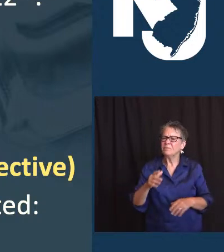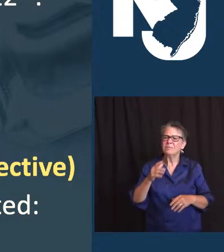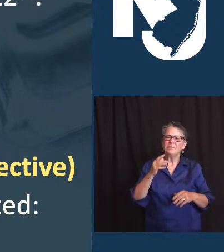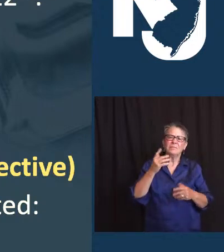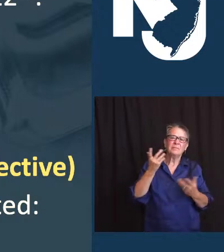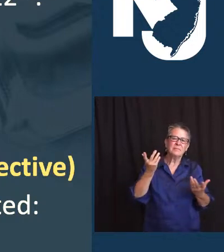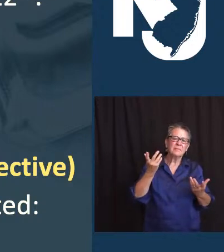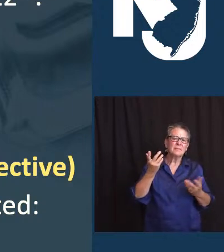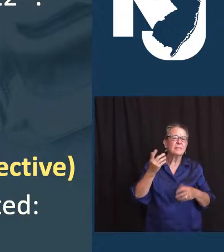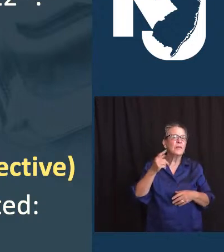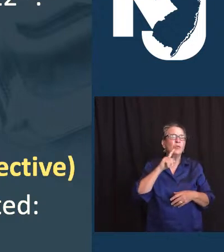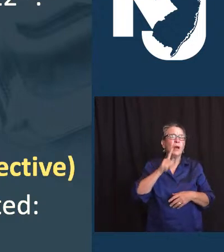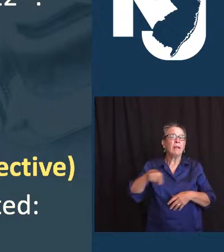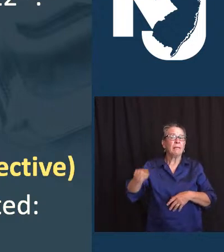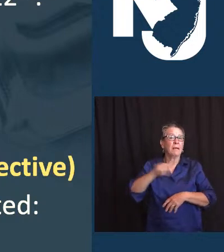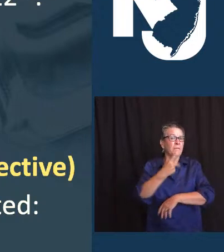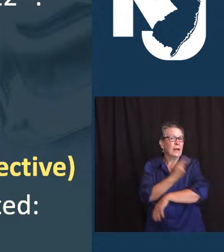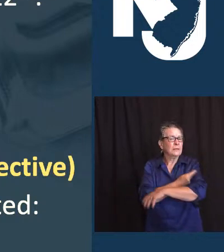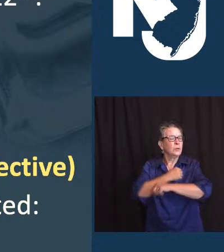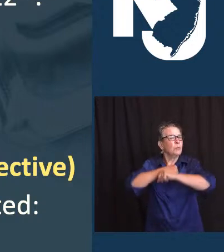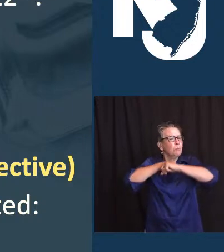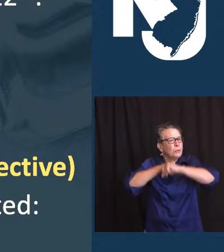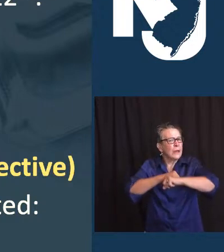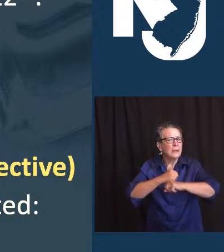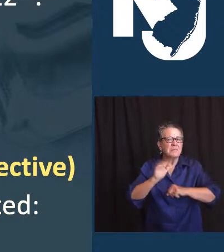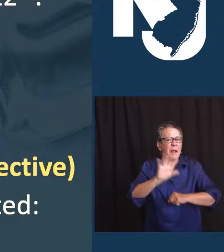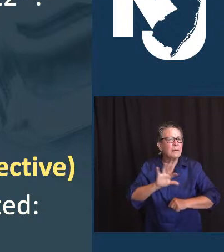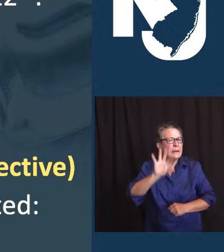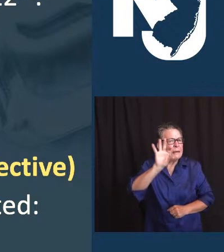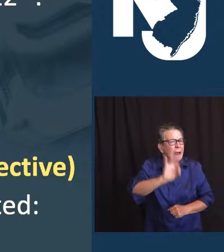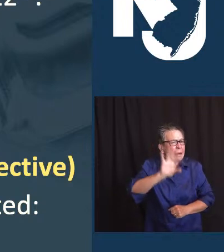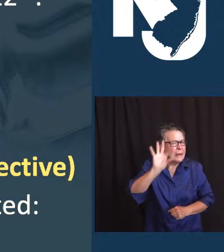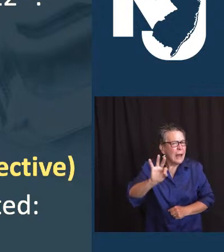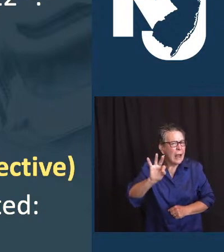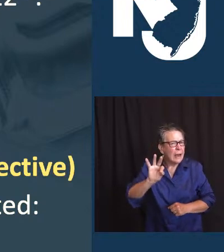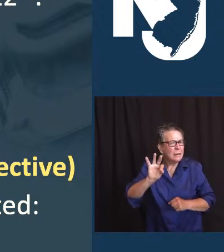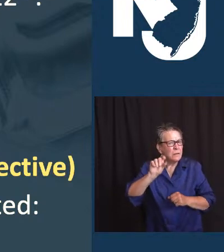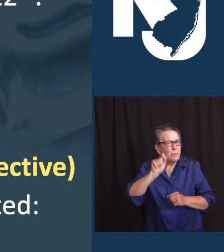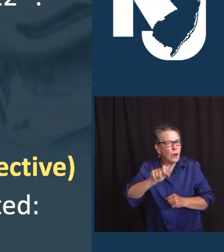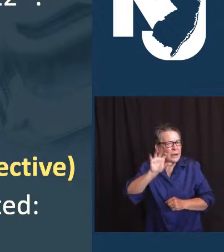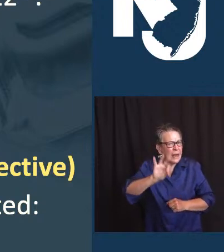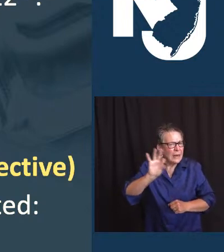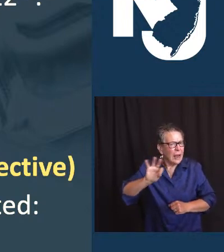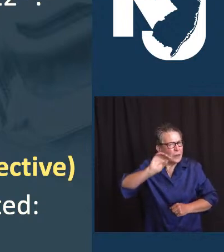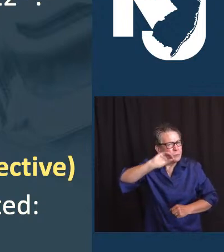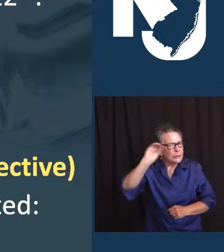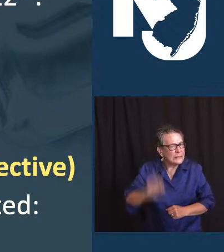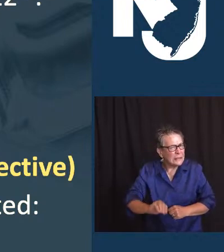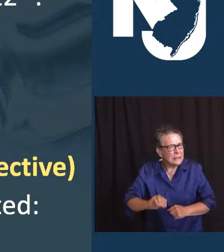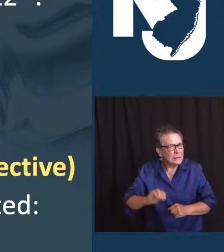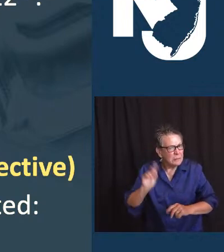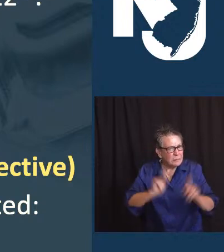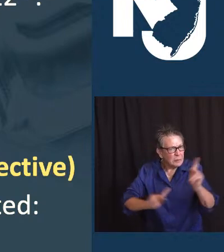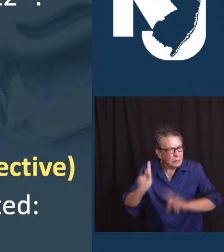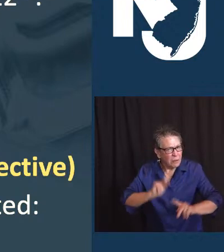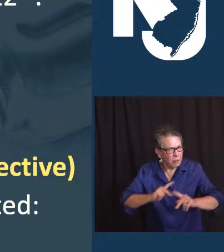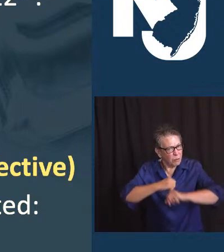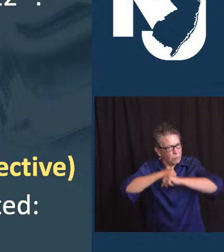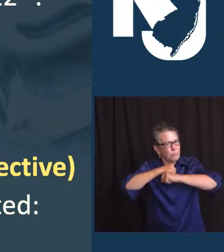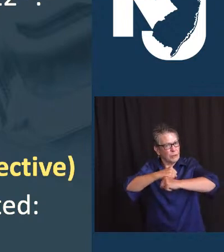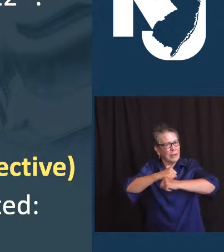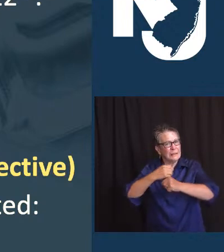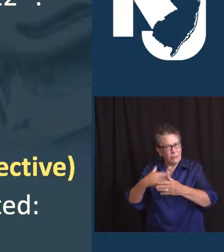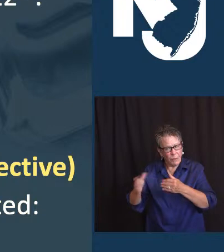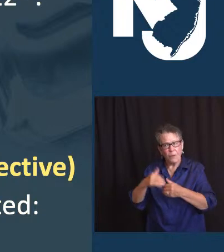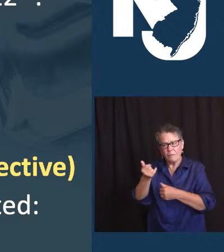99.9% effective. And of those who do test positive after full vaccination, their cases are overwhelmingly proving